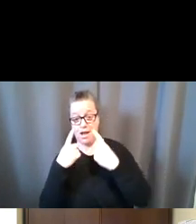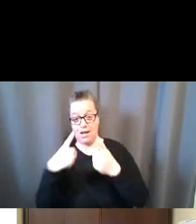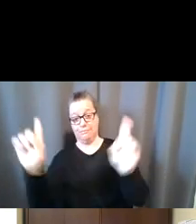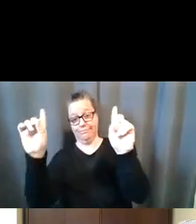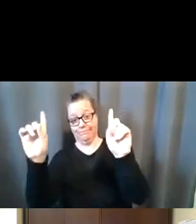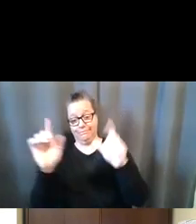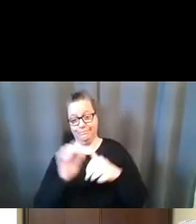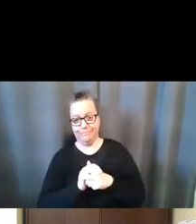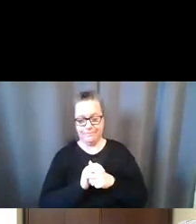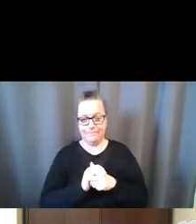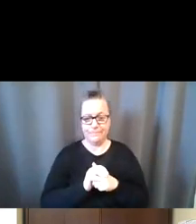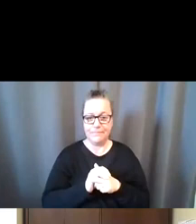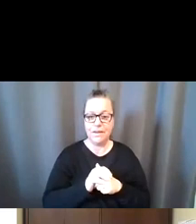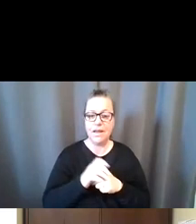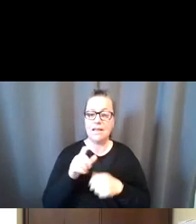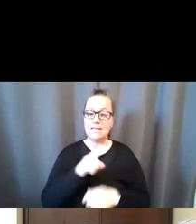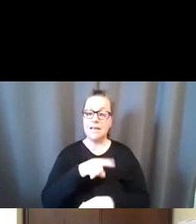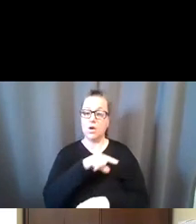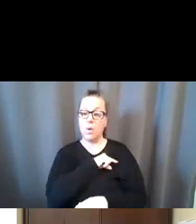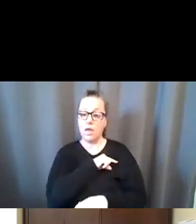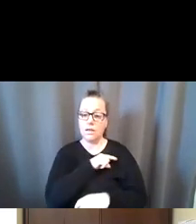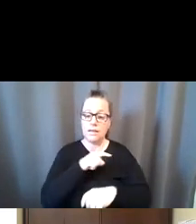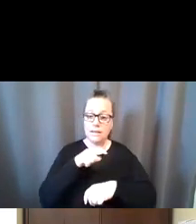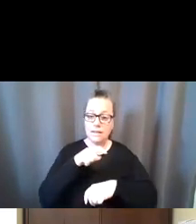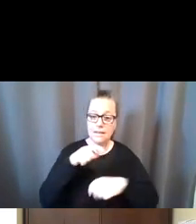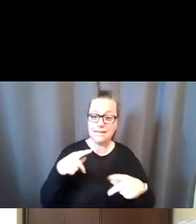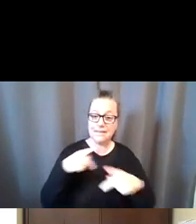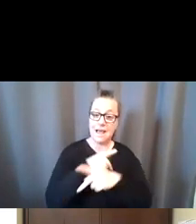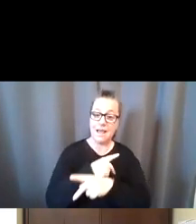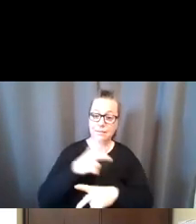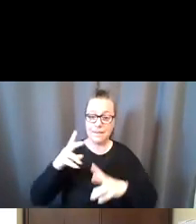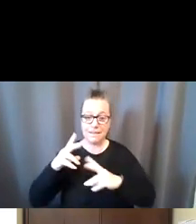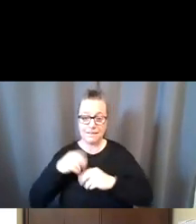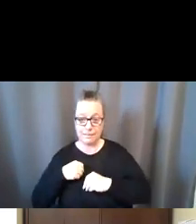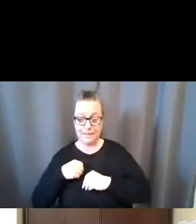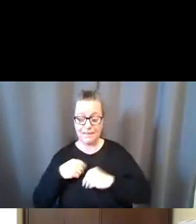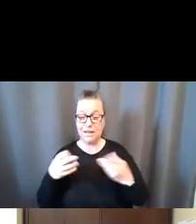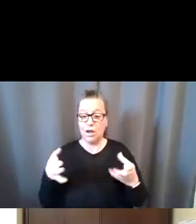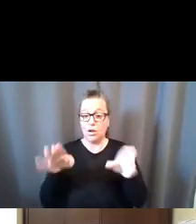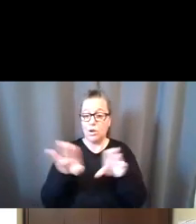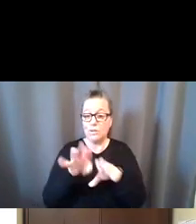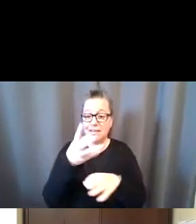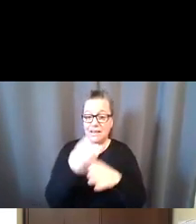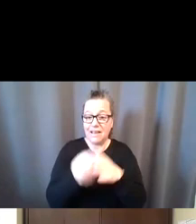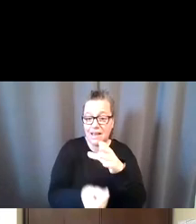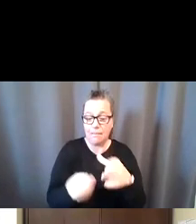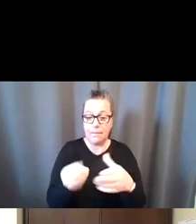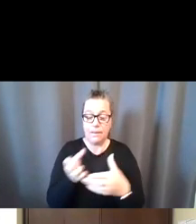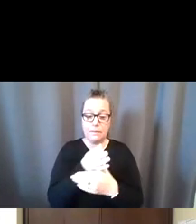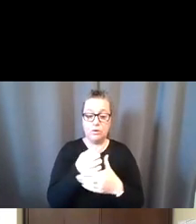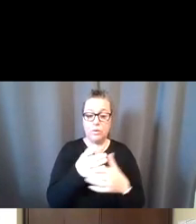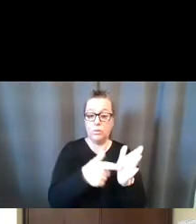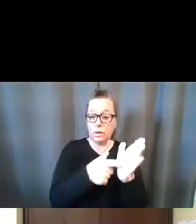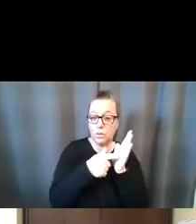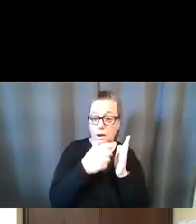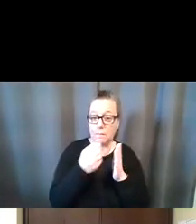initiative. It is the quality times the acceptance. It is closing the gap between requirements and